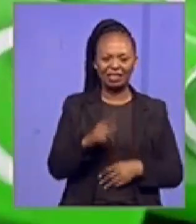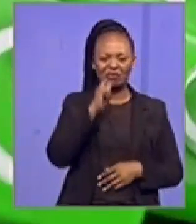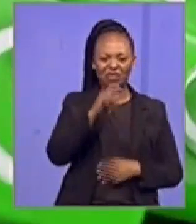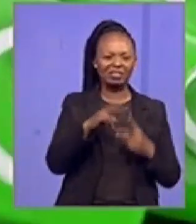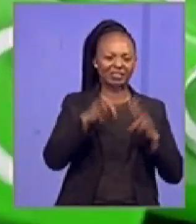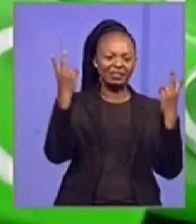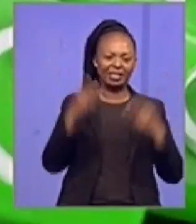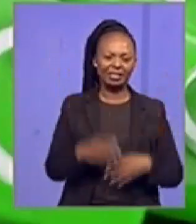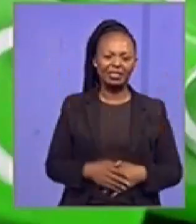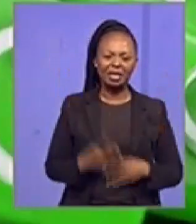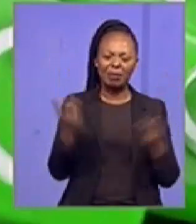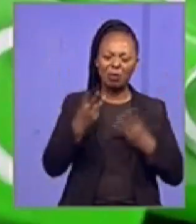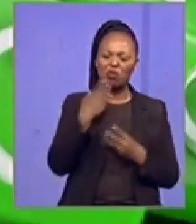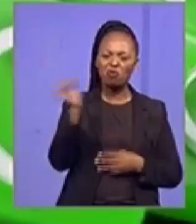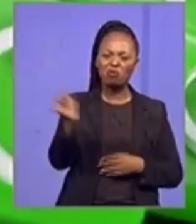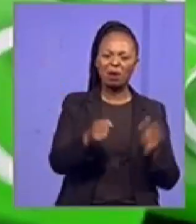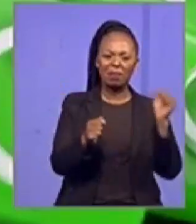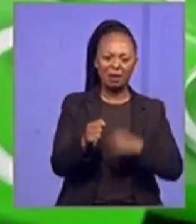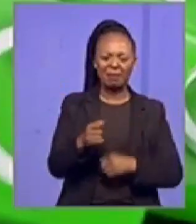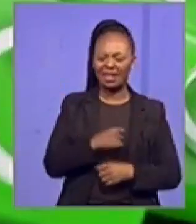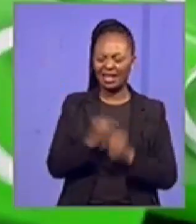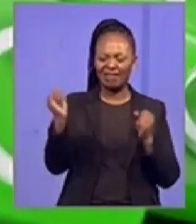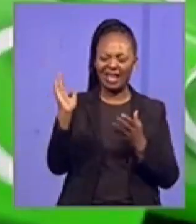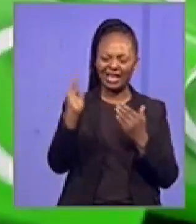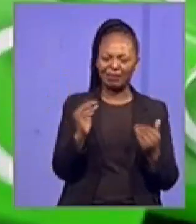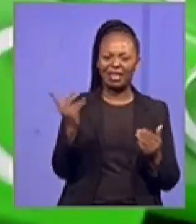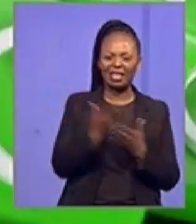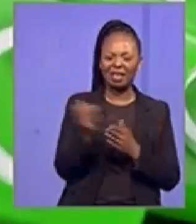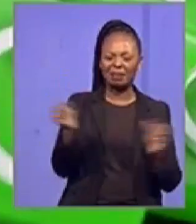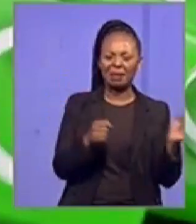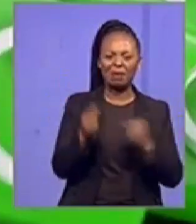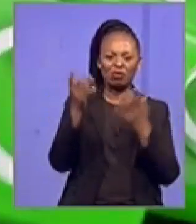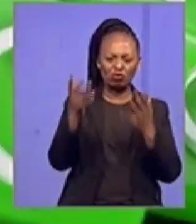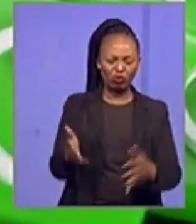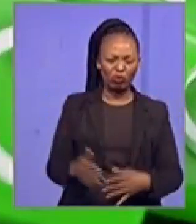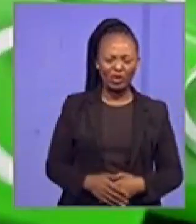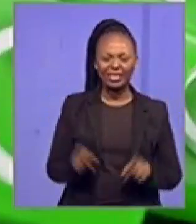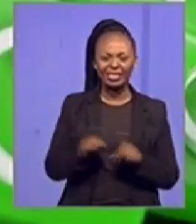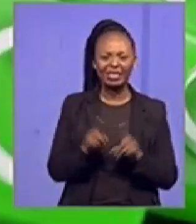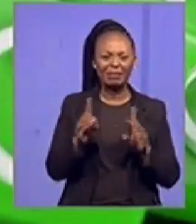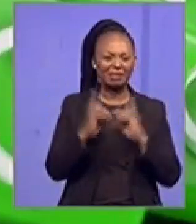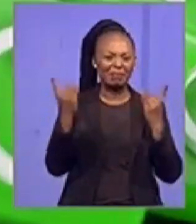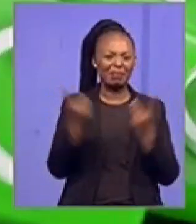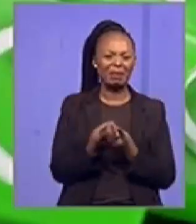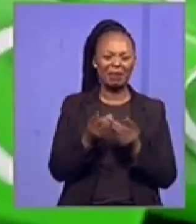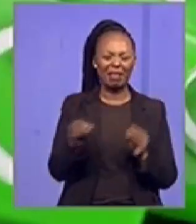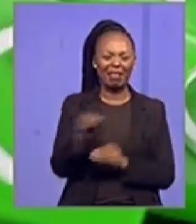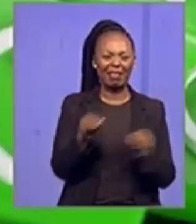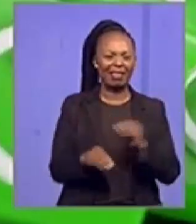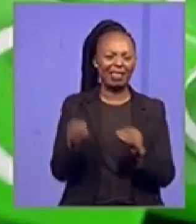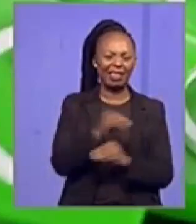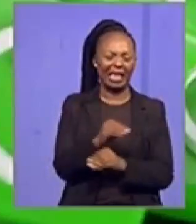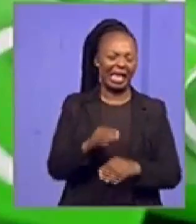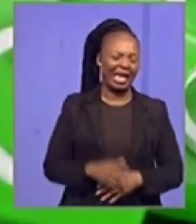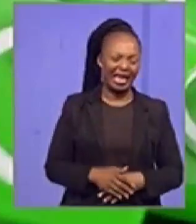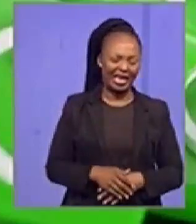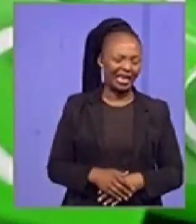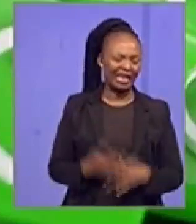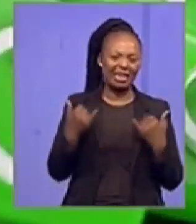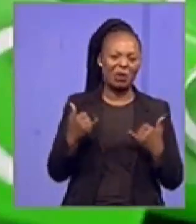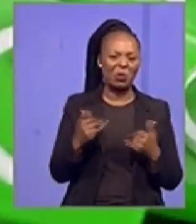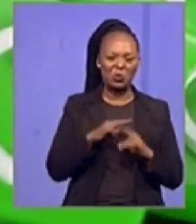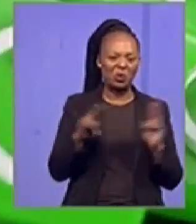ba ba loketšego a se batho ba le gore nna ke be ke holofetše gore mohlomong ga ba lokela le mafapa a dirile diphetogo a se a ke be ke lebeletše diphetogo tšwa